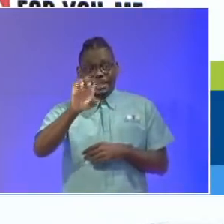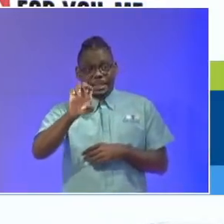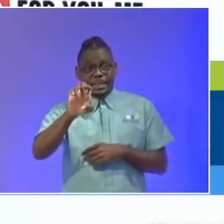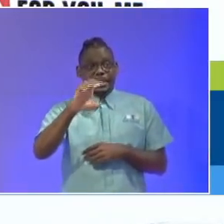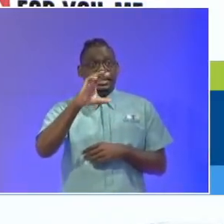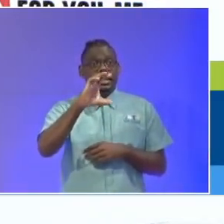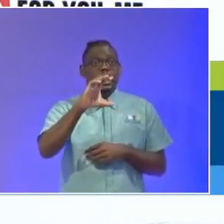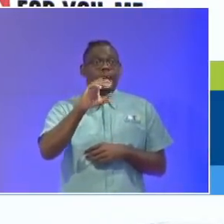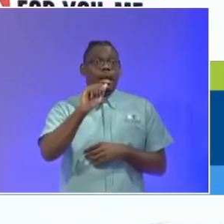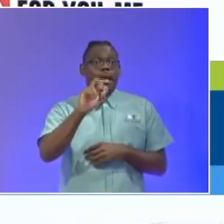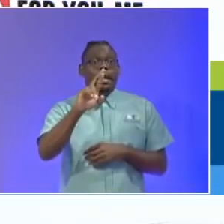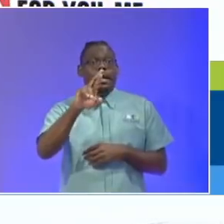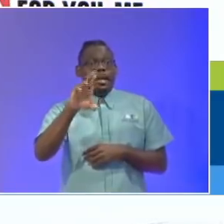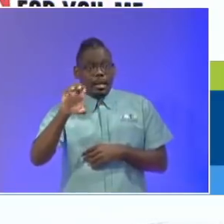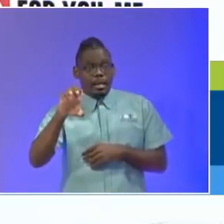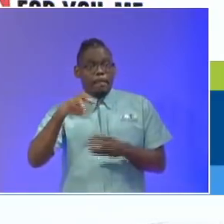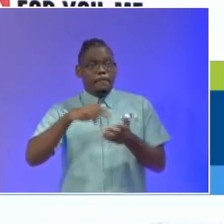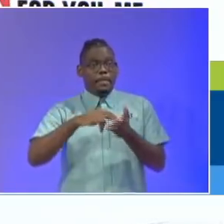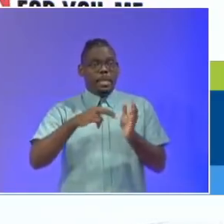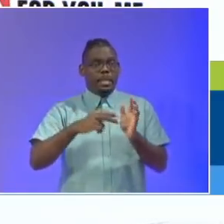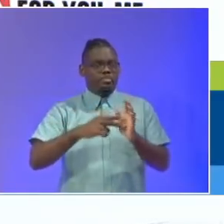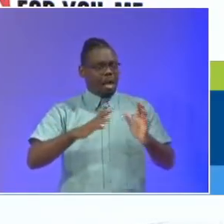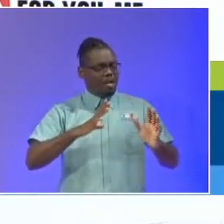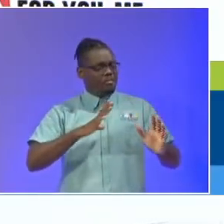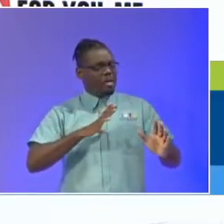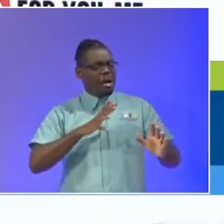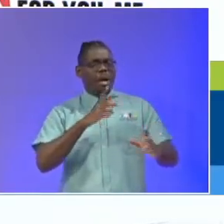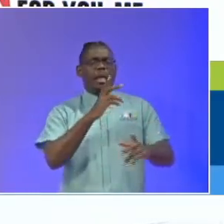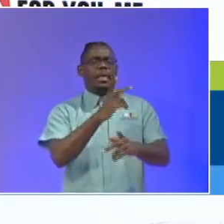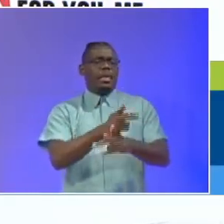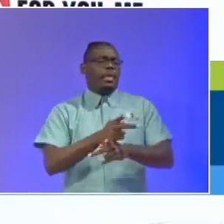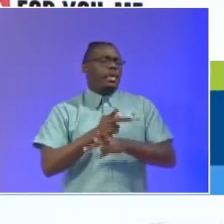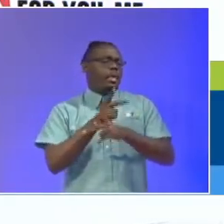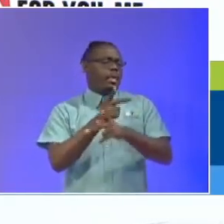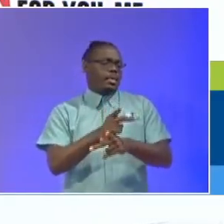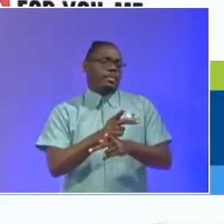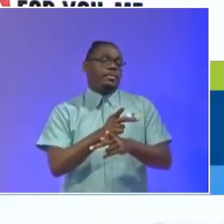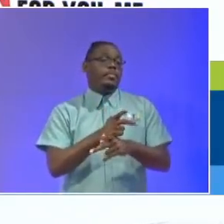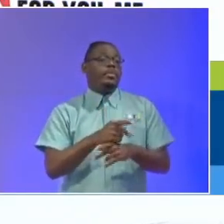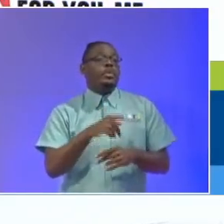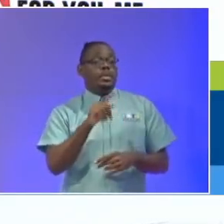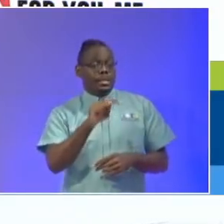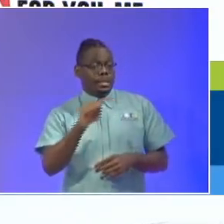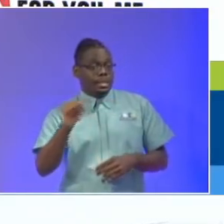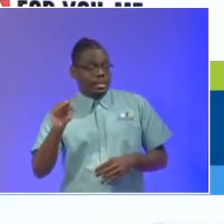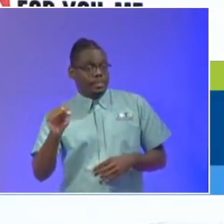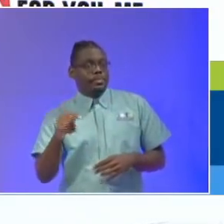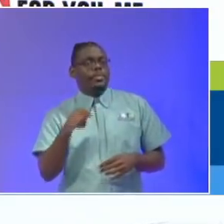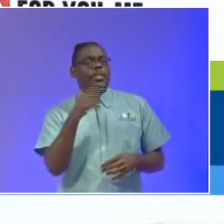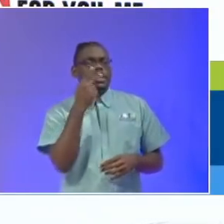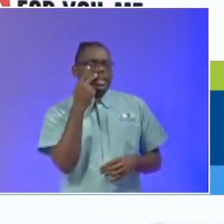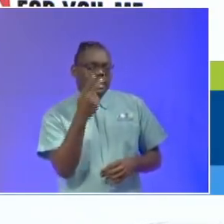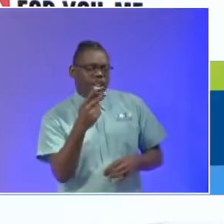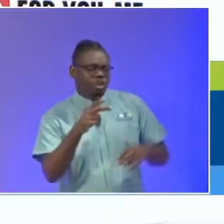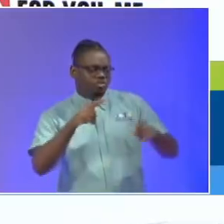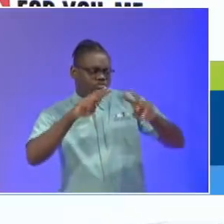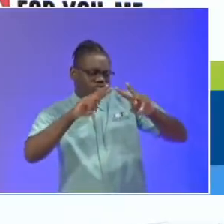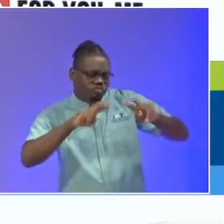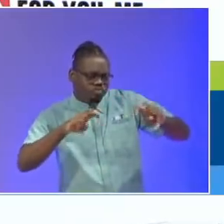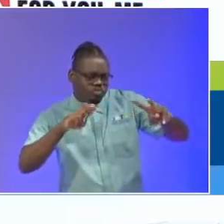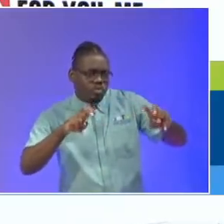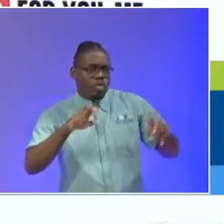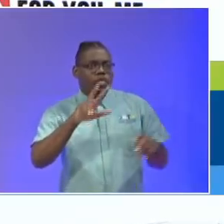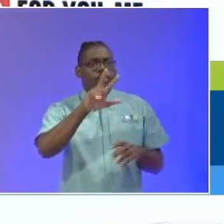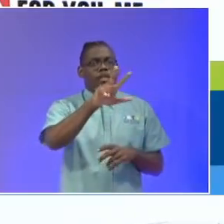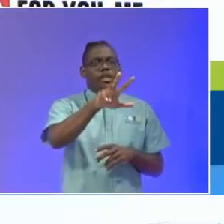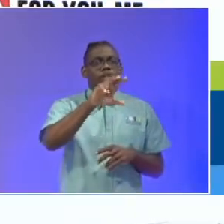guided to 30 agencies. Each RHA, and let me call out some of the